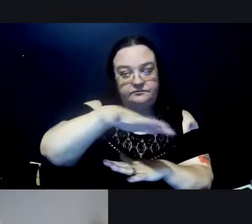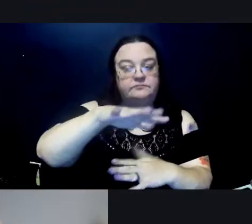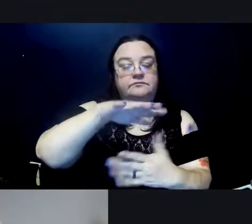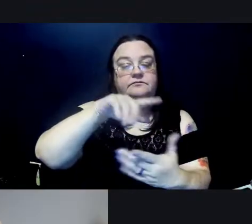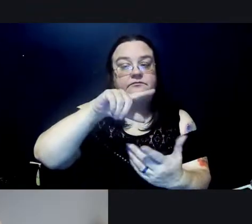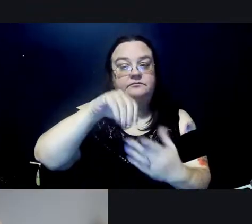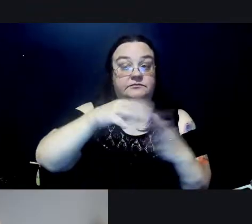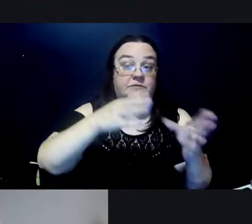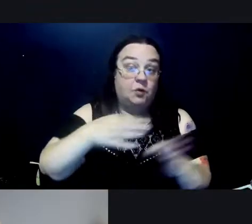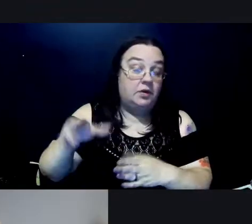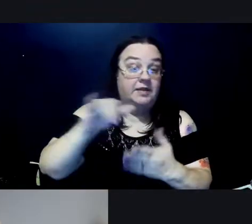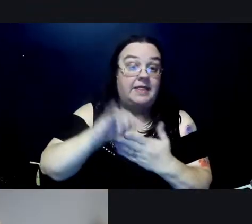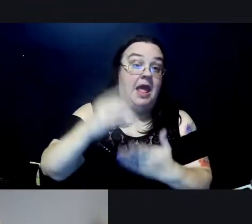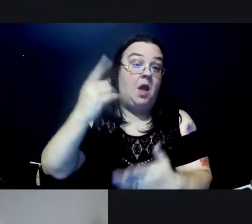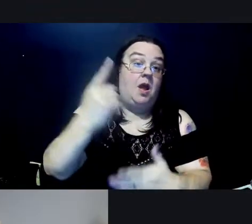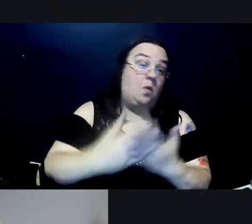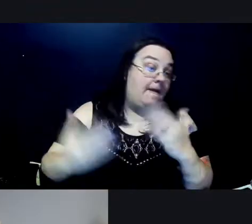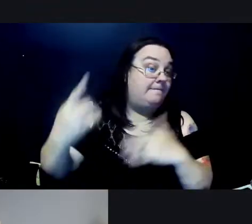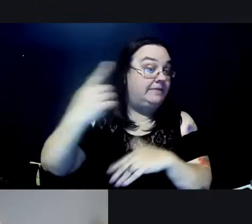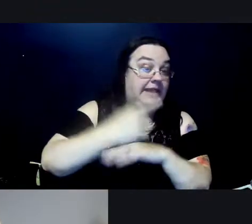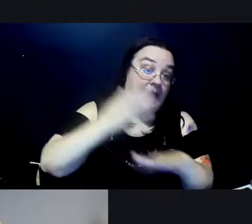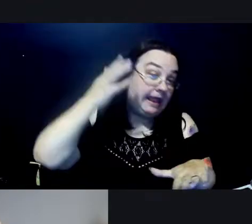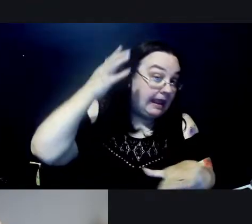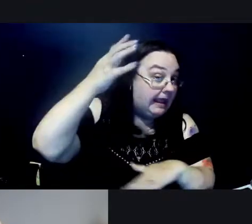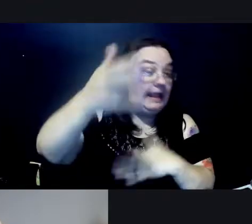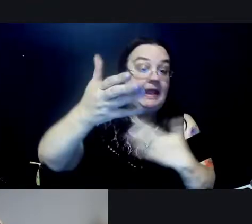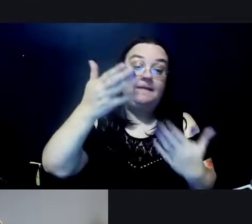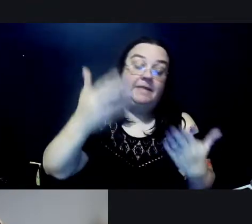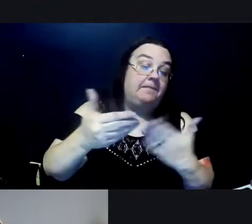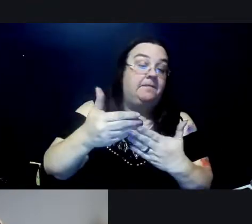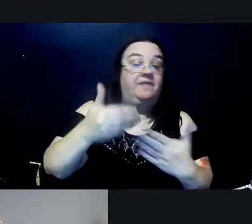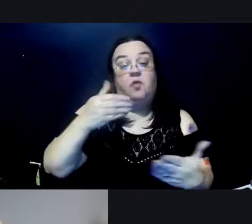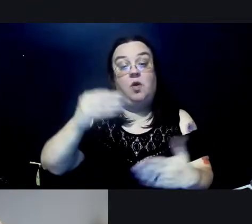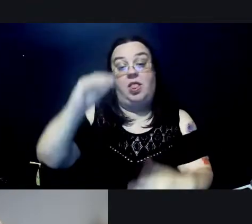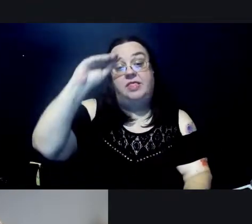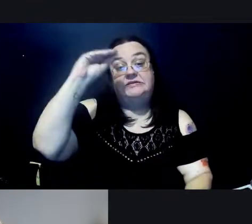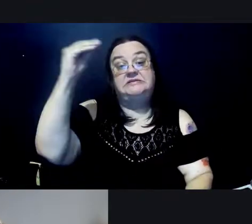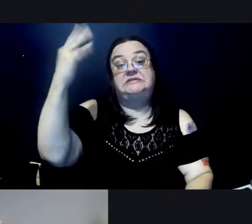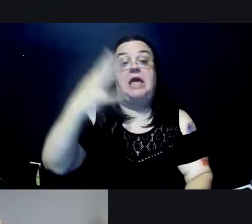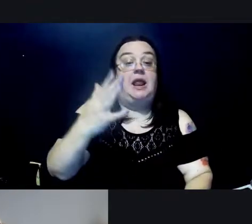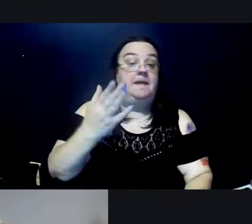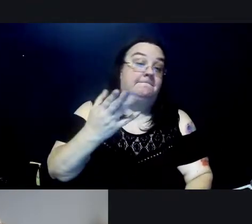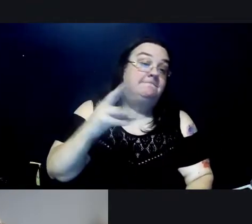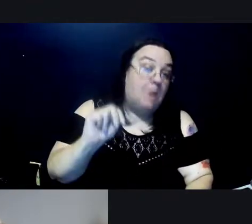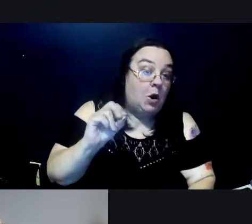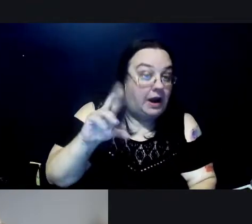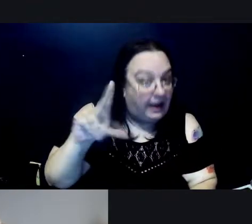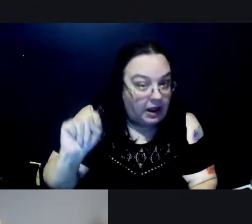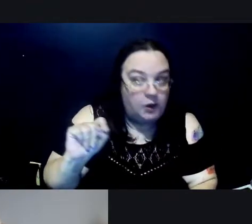may one day, before the sun burns out, get rid of the